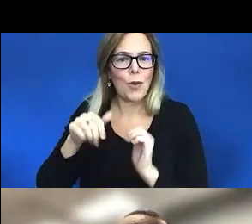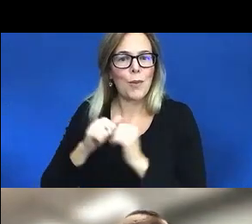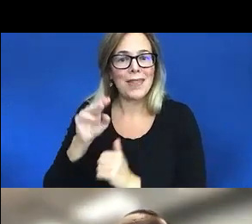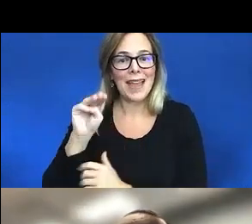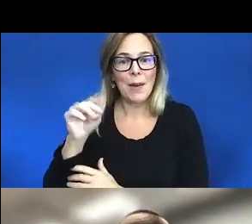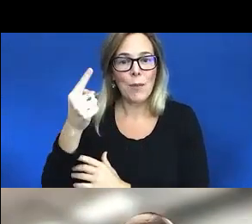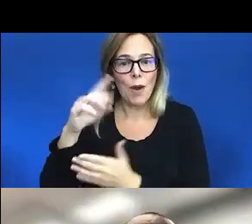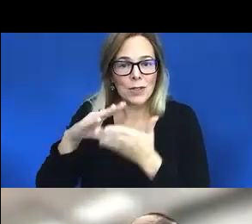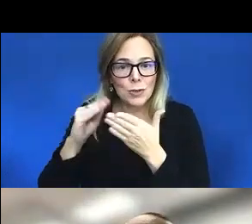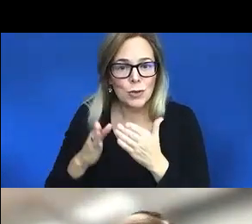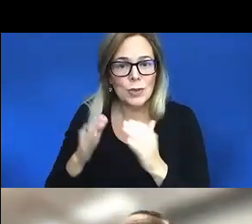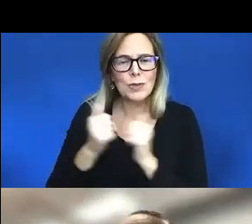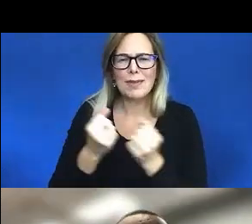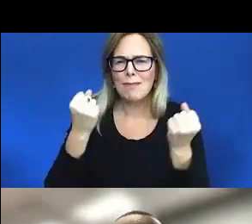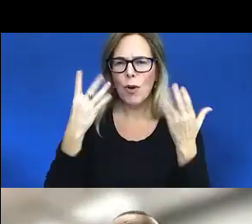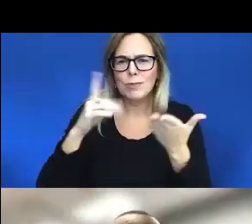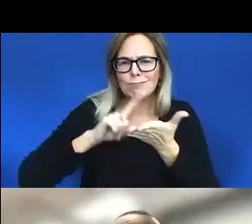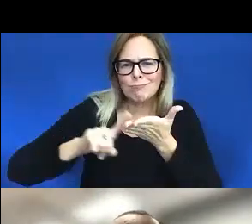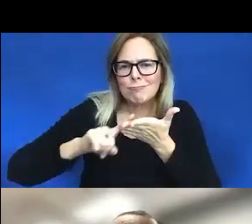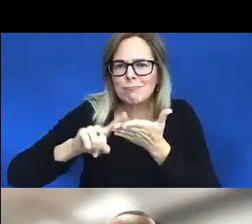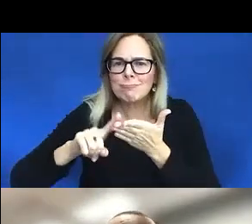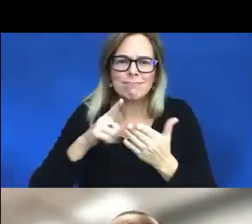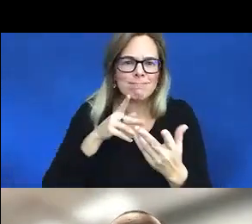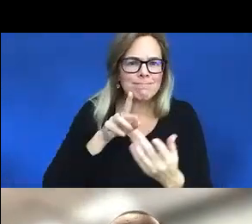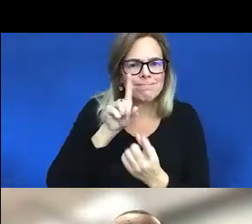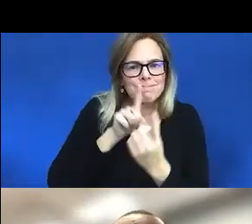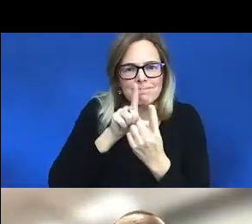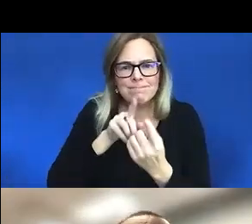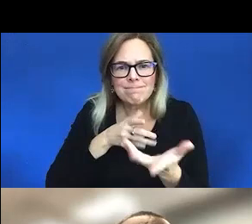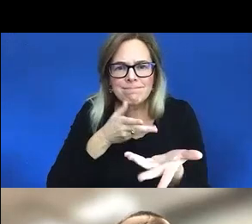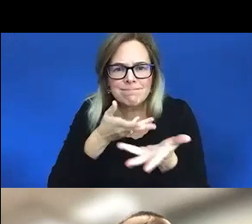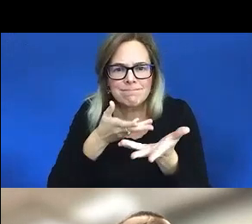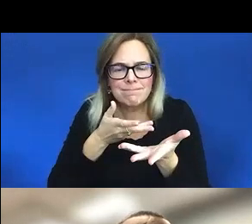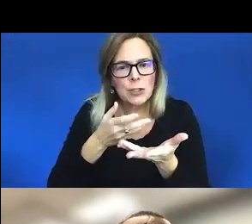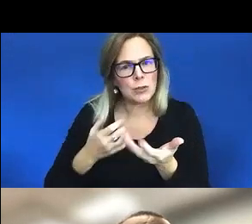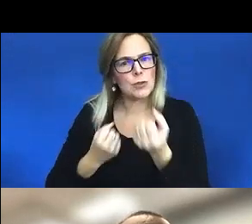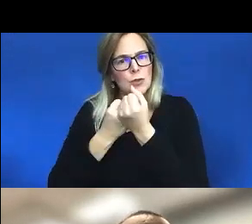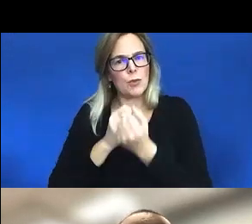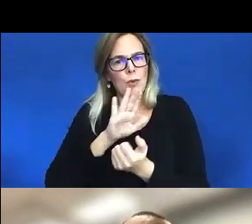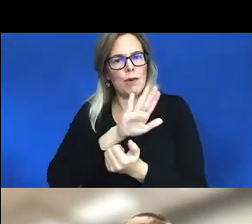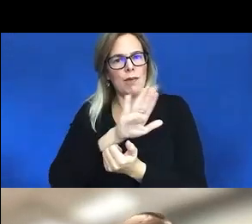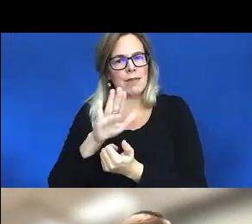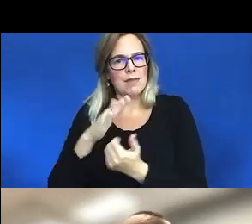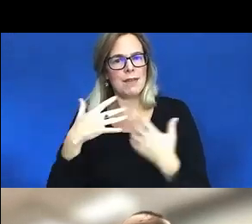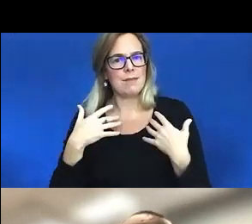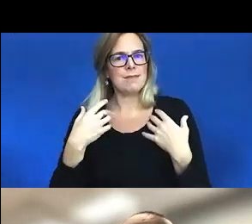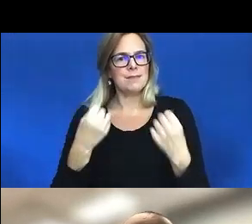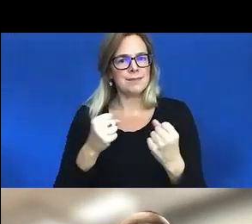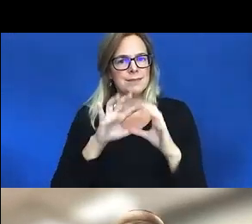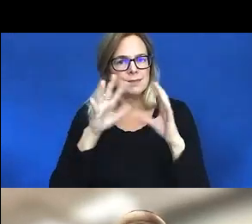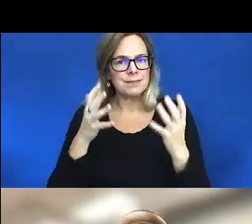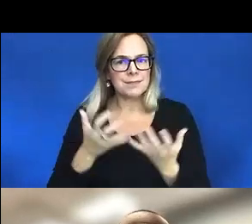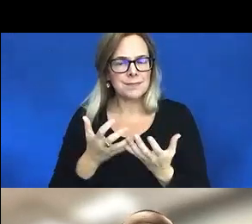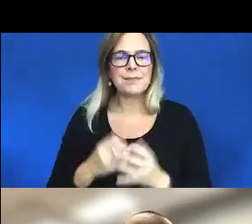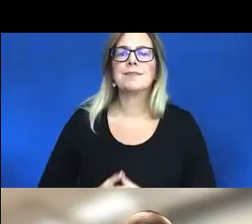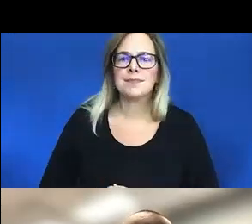multiple check-ins and activities to support their wellness. Next slide, please. In addition, we have